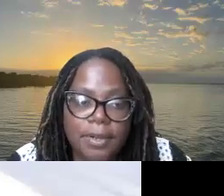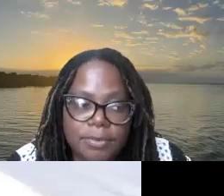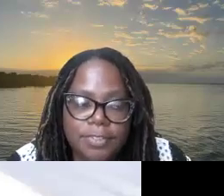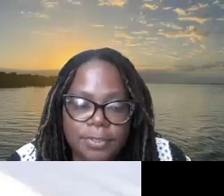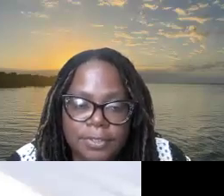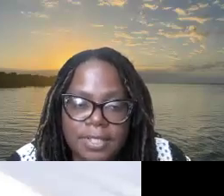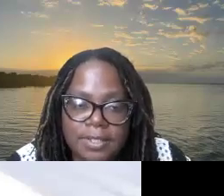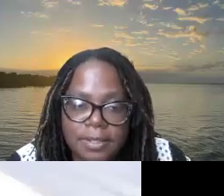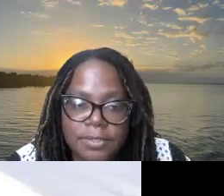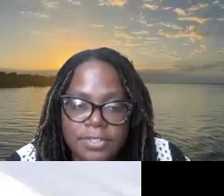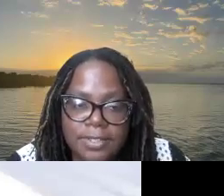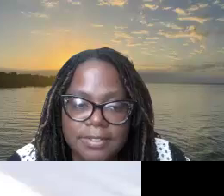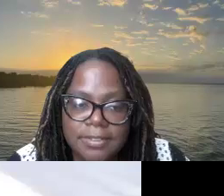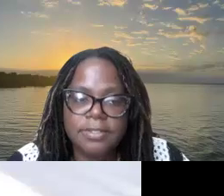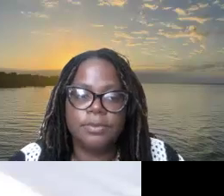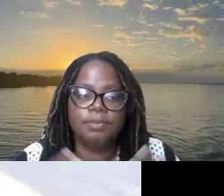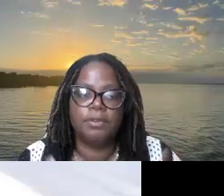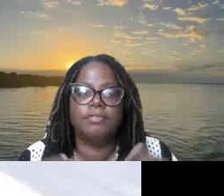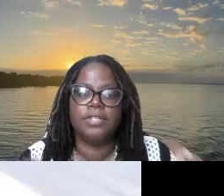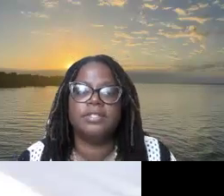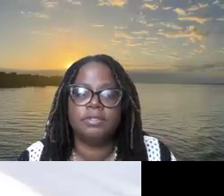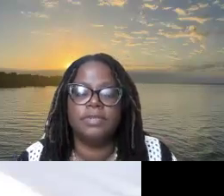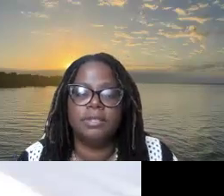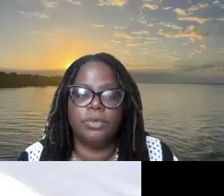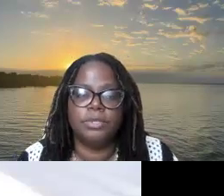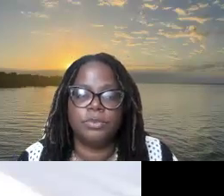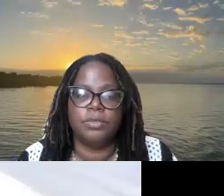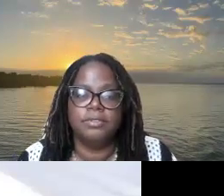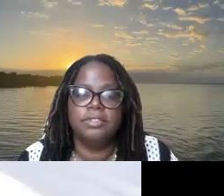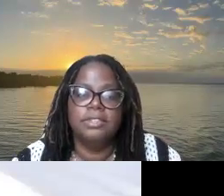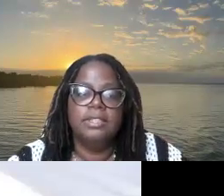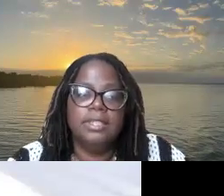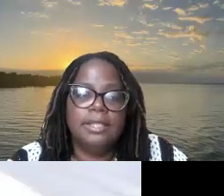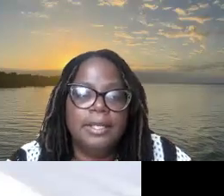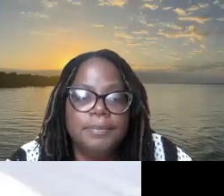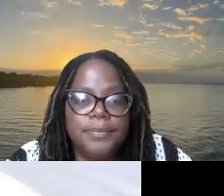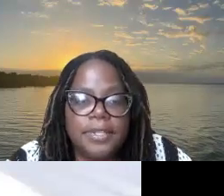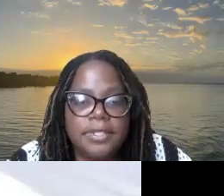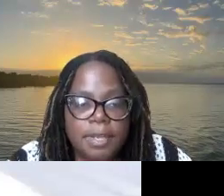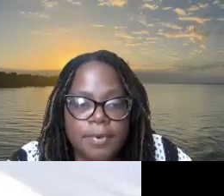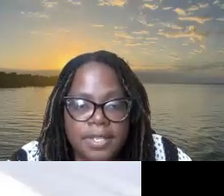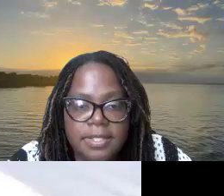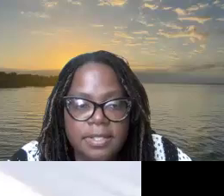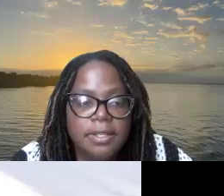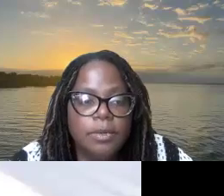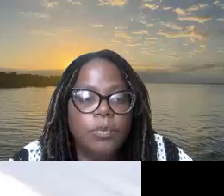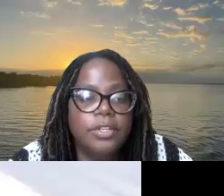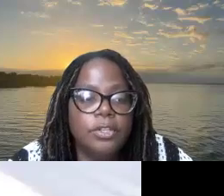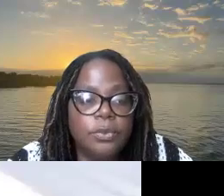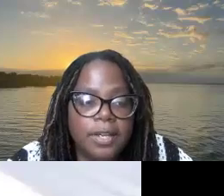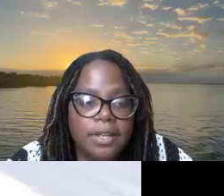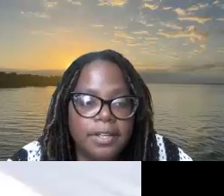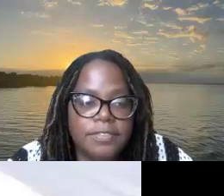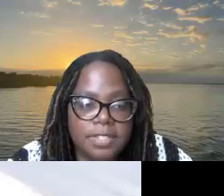and also feel heard and understood. So paraphrasing is a really important tool. And summarizing